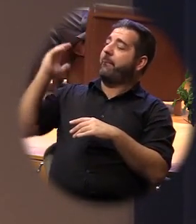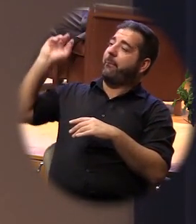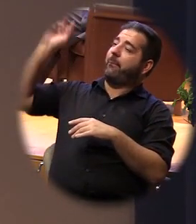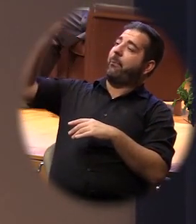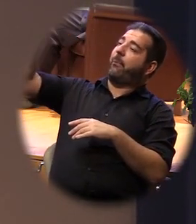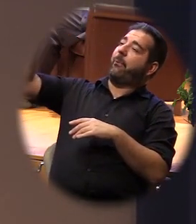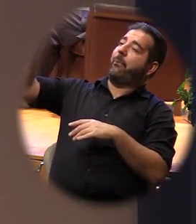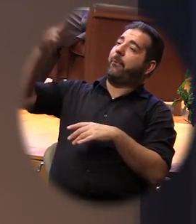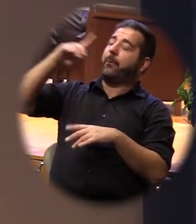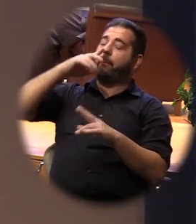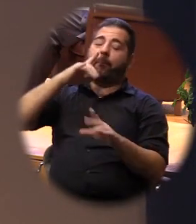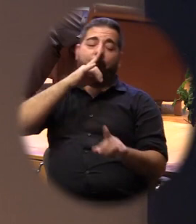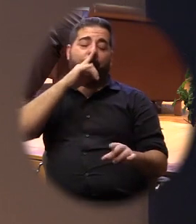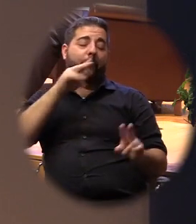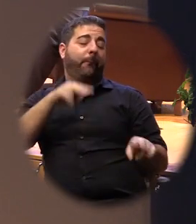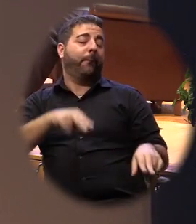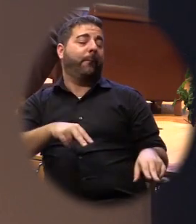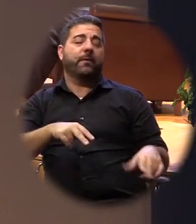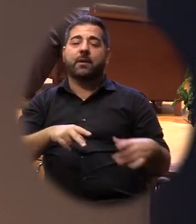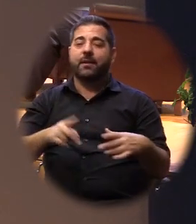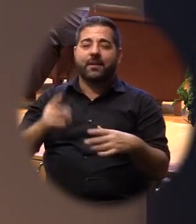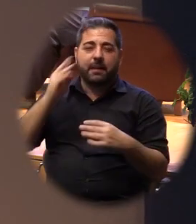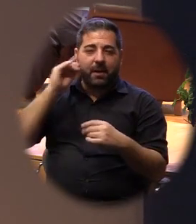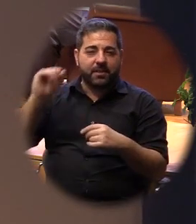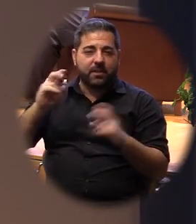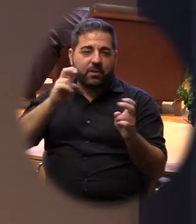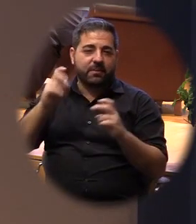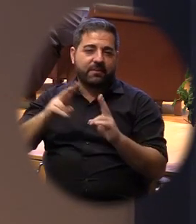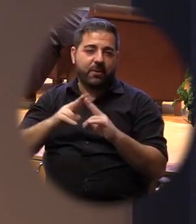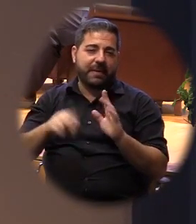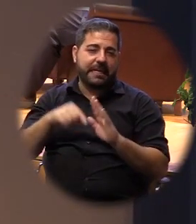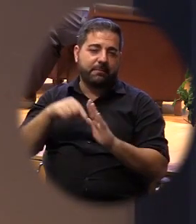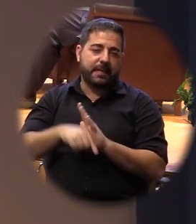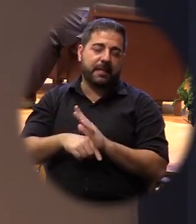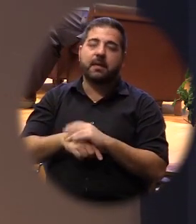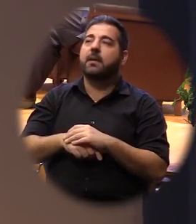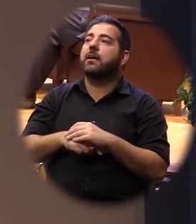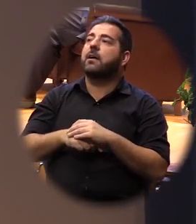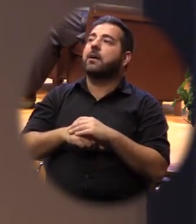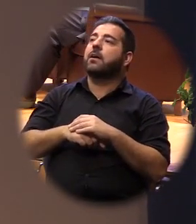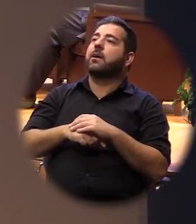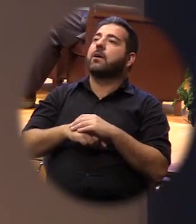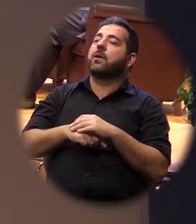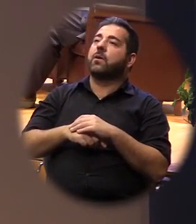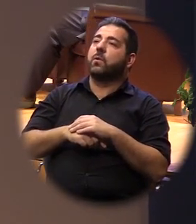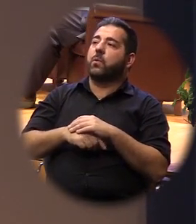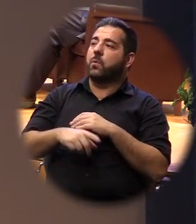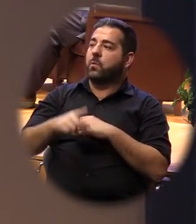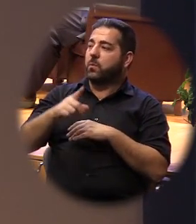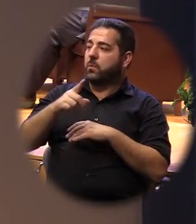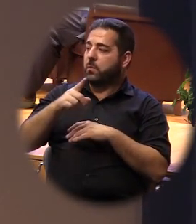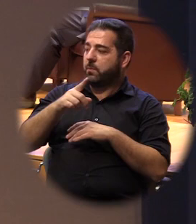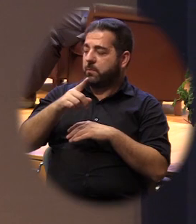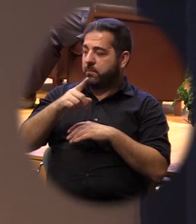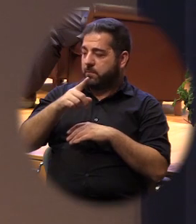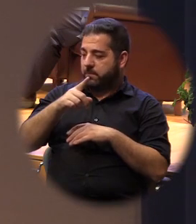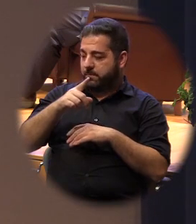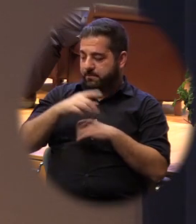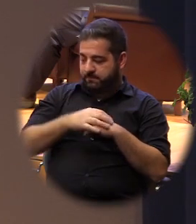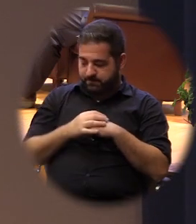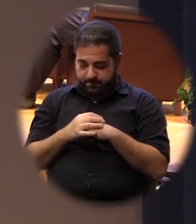um thinking about these topics very deeply what or or maybe scientists or or